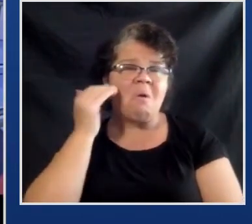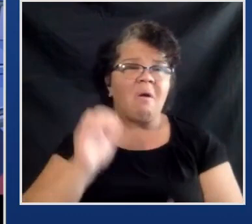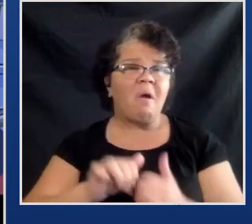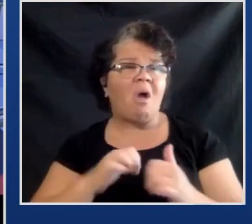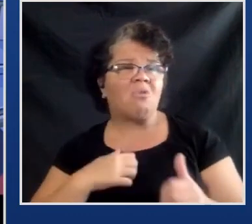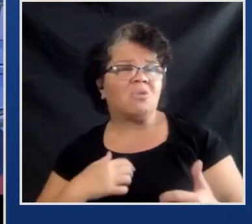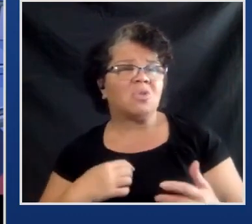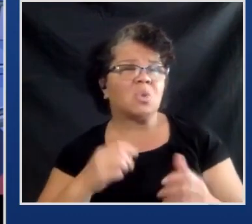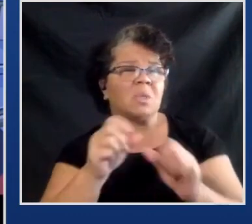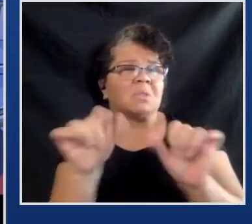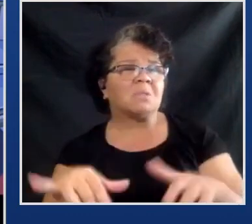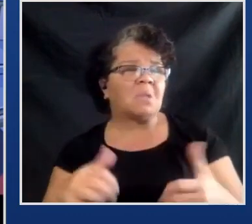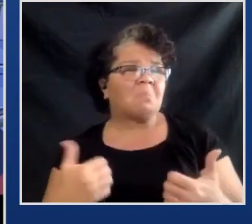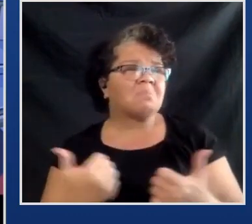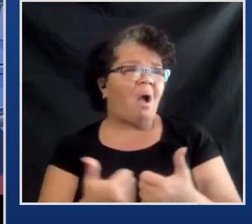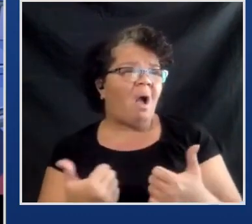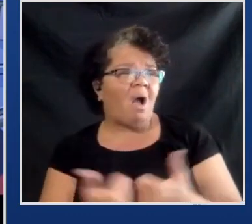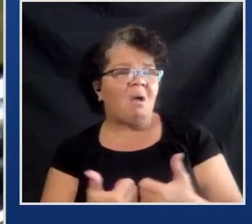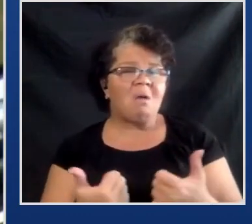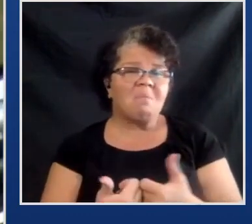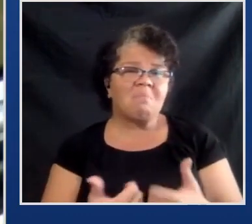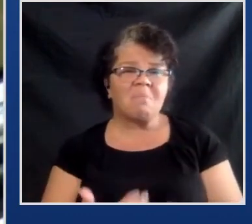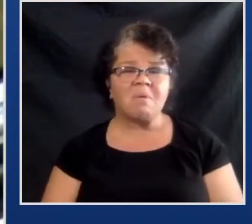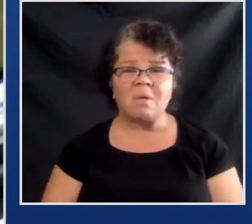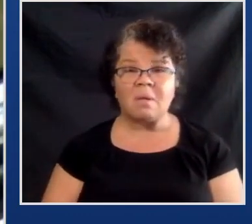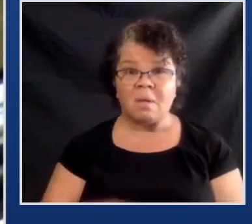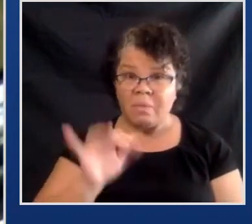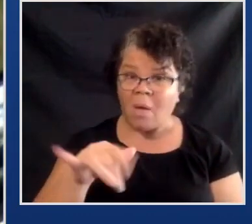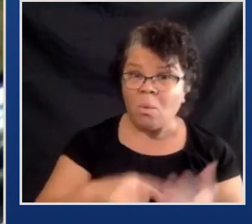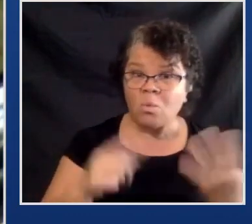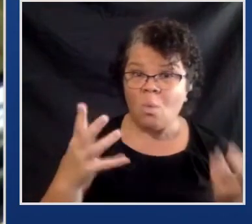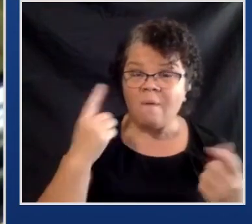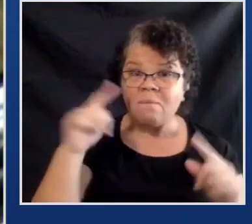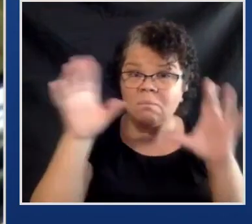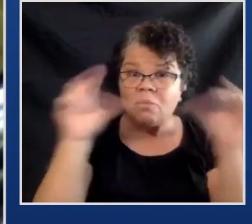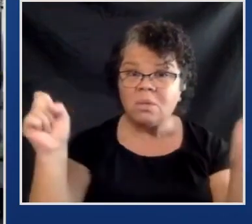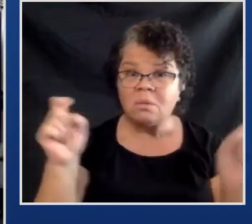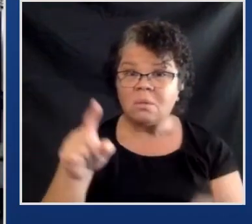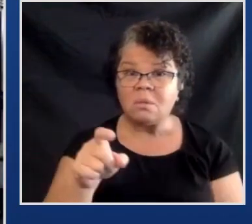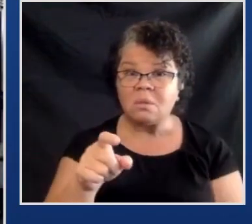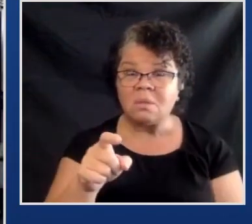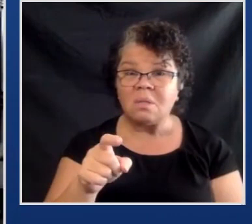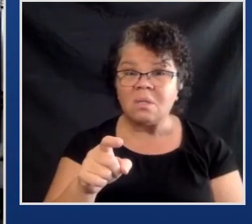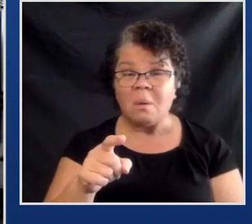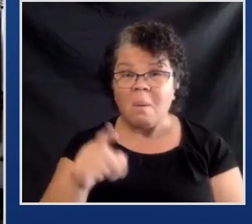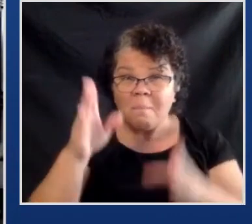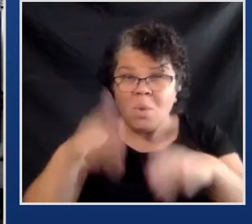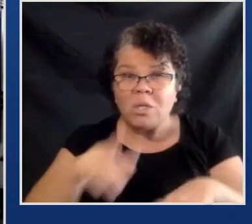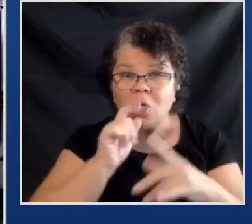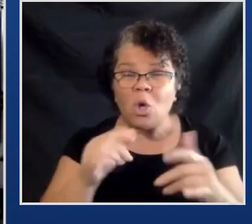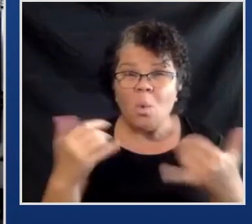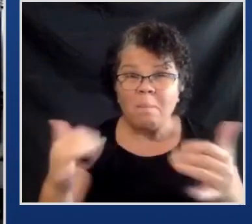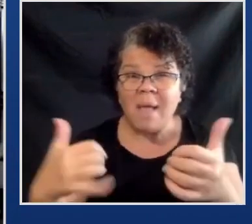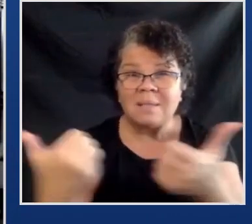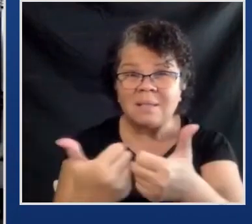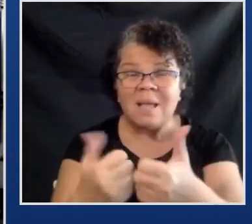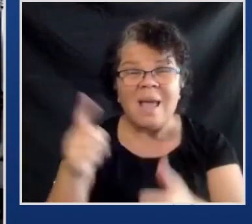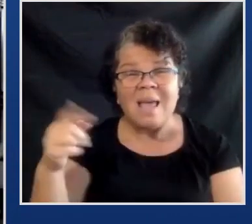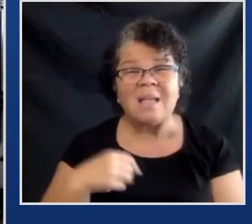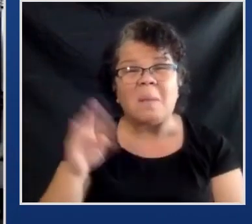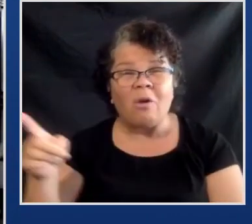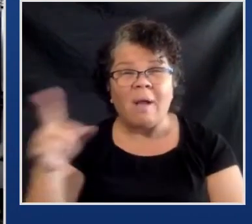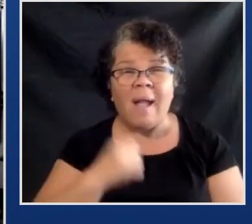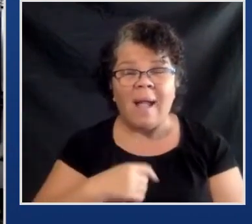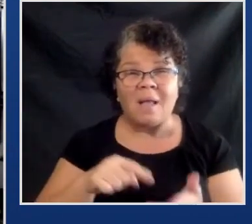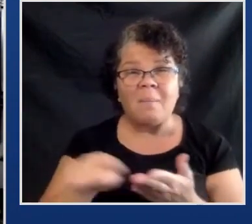Isn't that the kind of guy you want as president? That can game the system, be a billionaire and pay $750 in